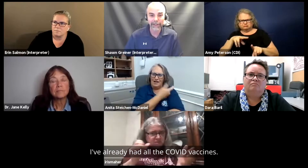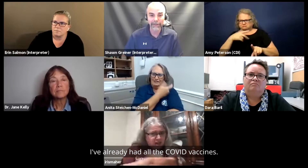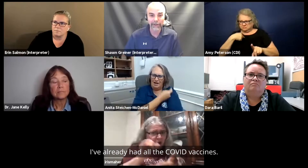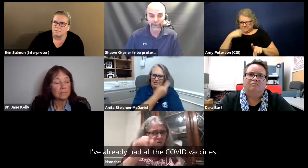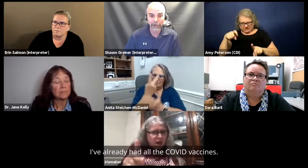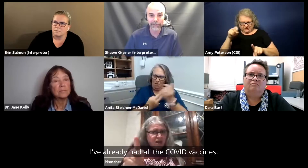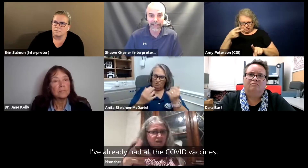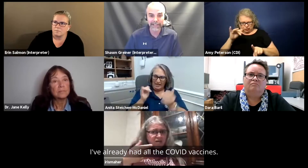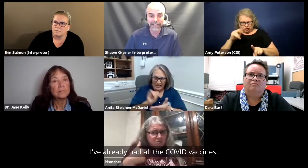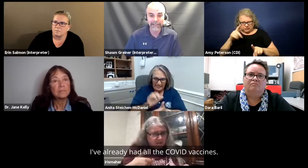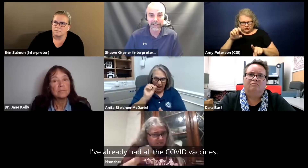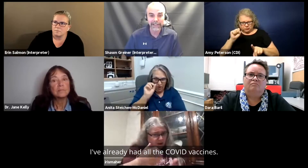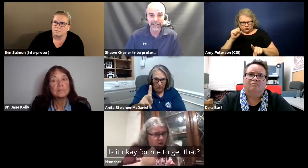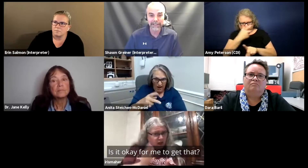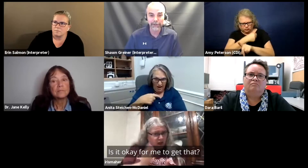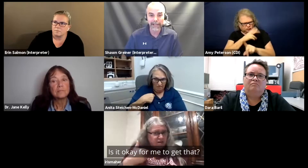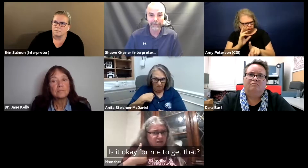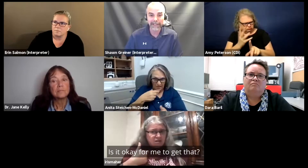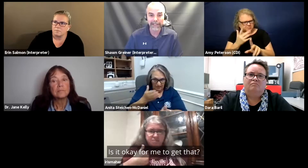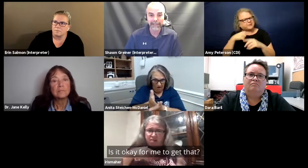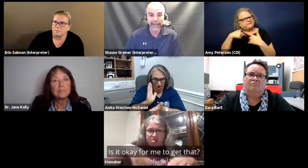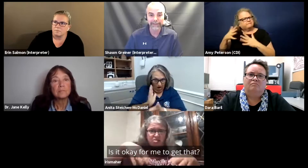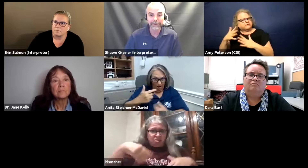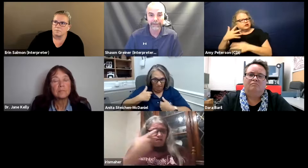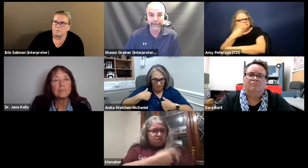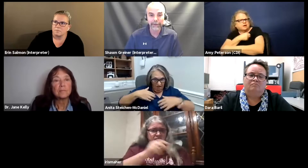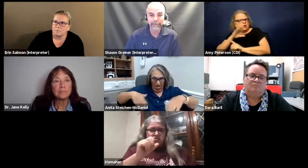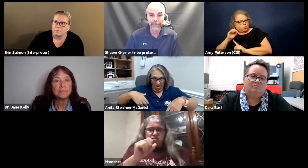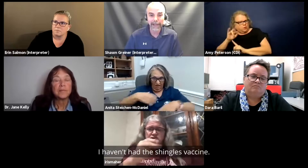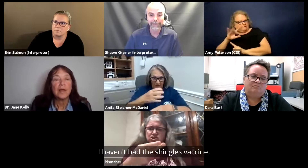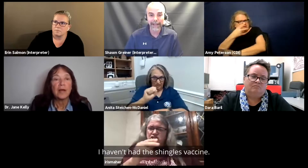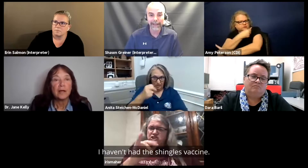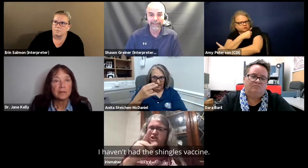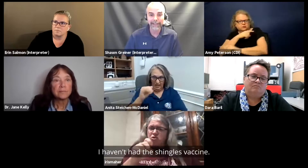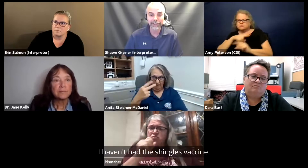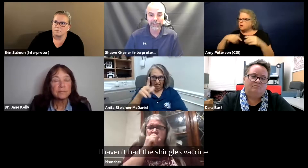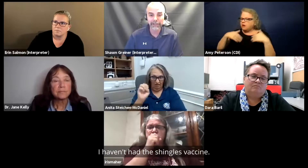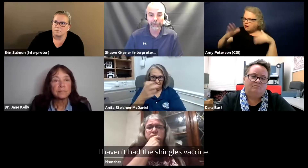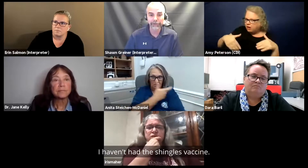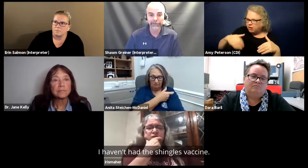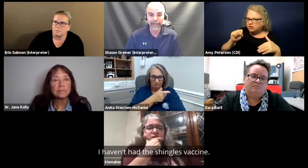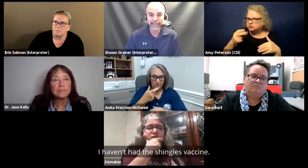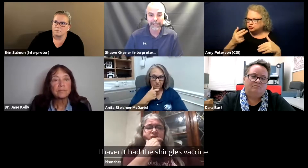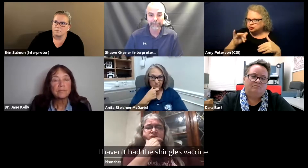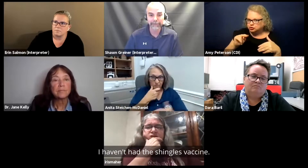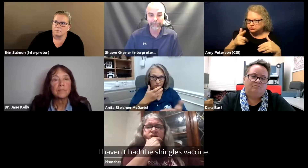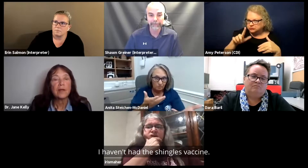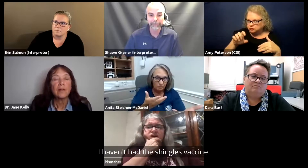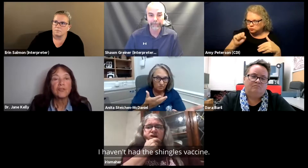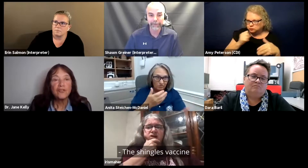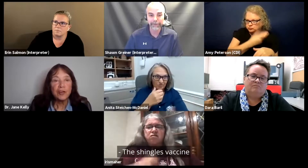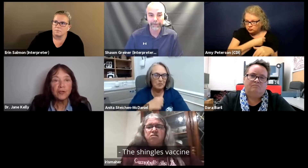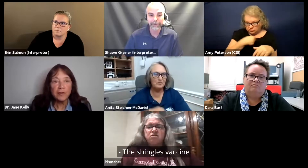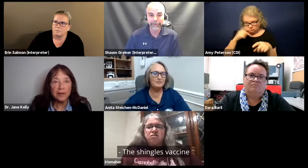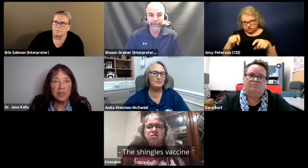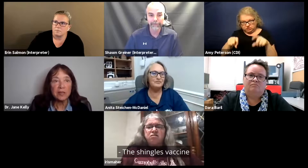the COVID vaccines. Is it okay for me to get that? I haven't had the shingles vaccine.